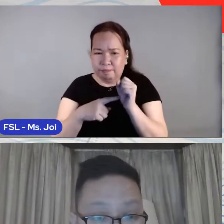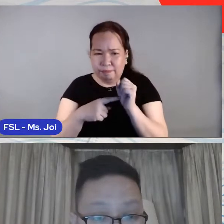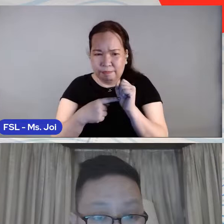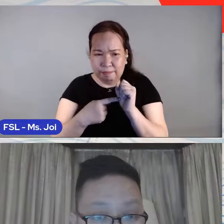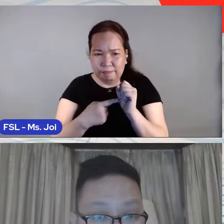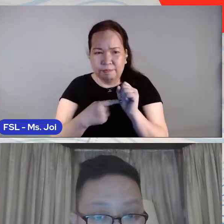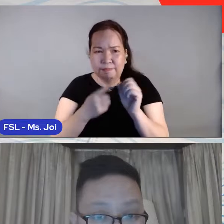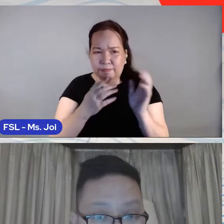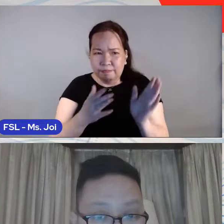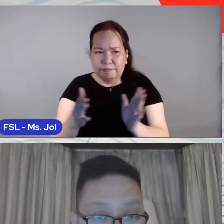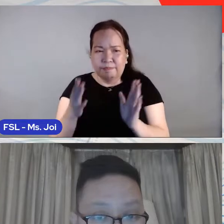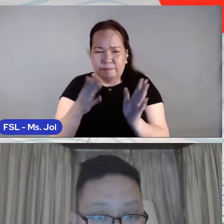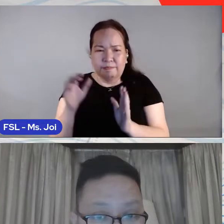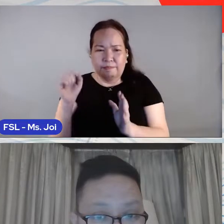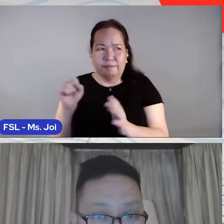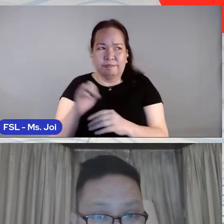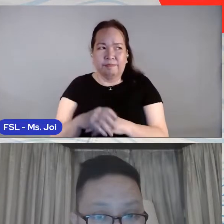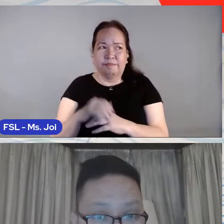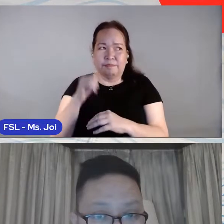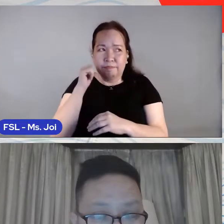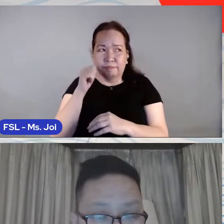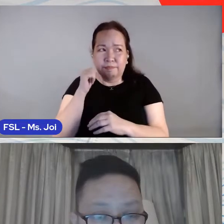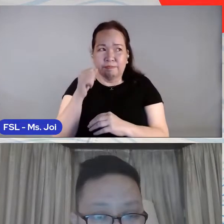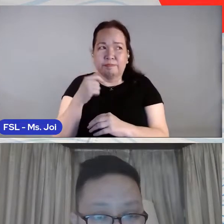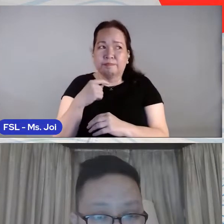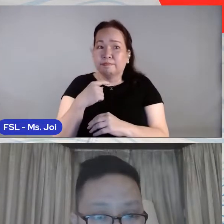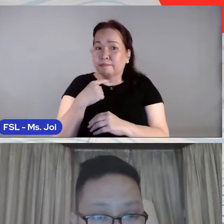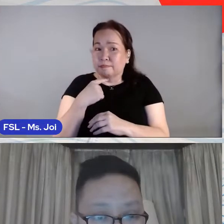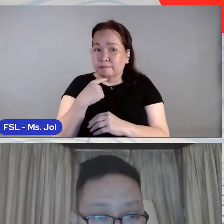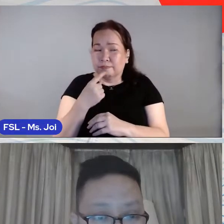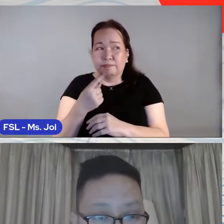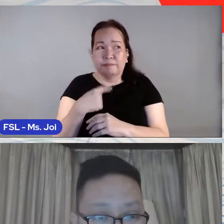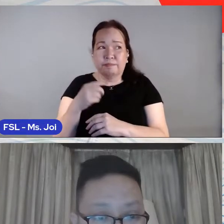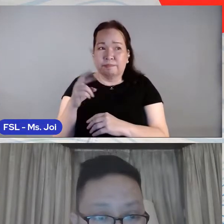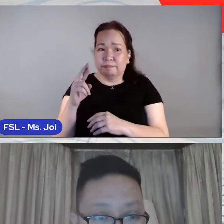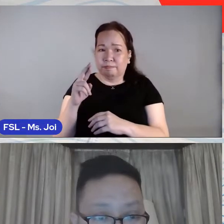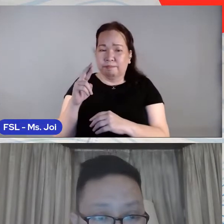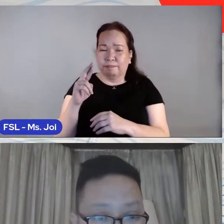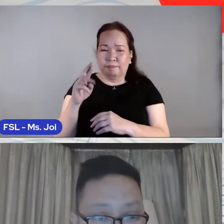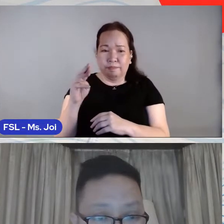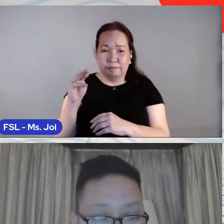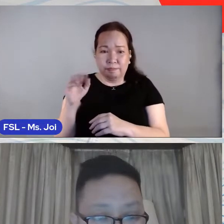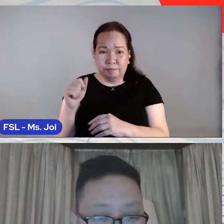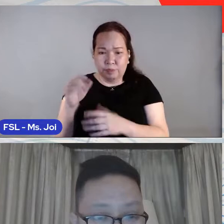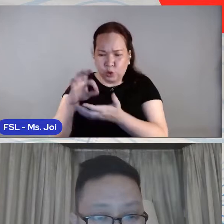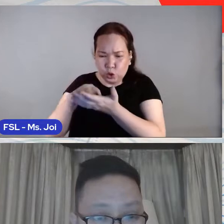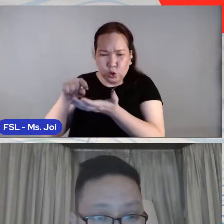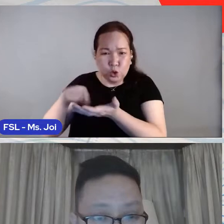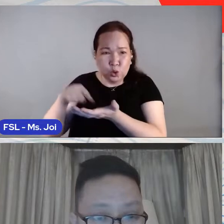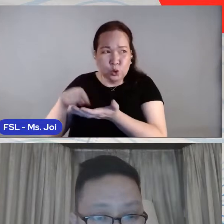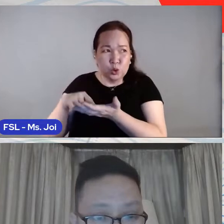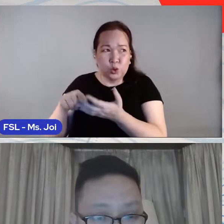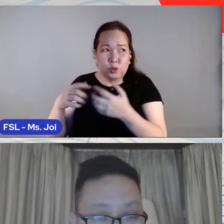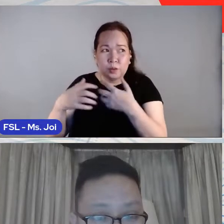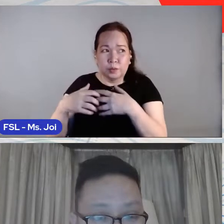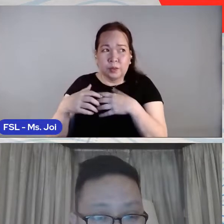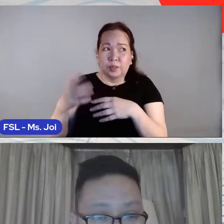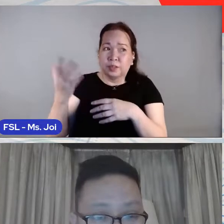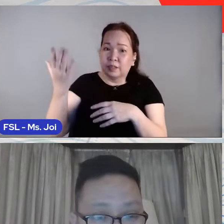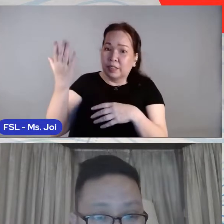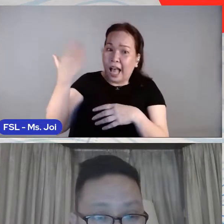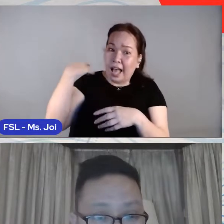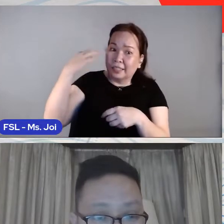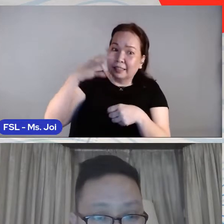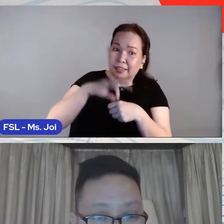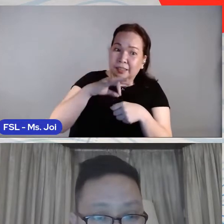preparations kasi parati kong sinasabi ang RMA in-audit niya yung mga makina na ginamit previous elections pero actually kung ano man yung resulta